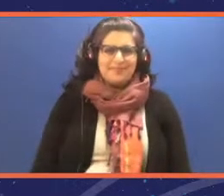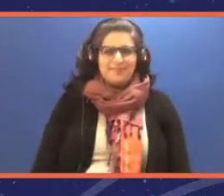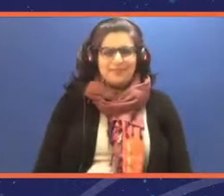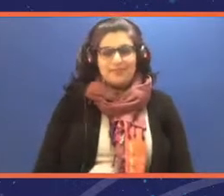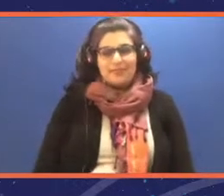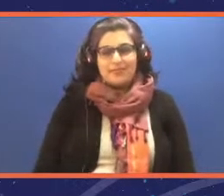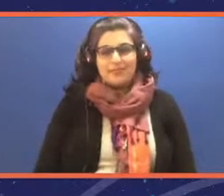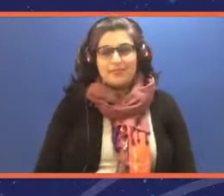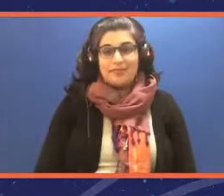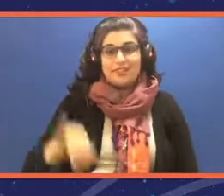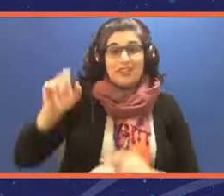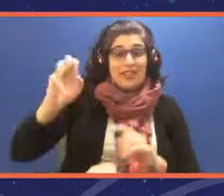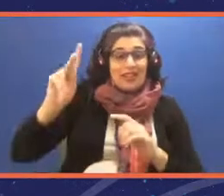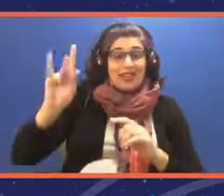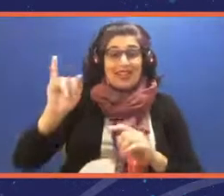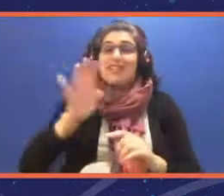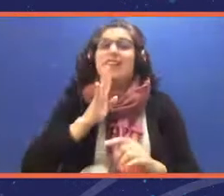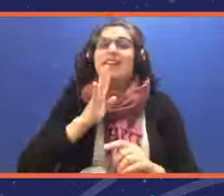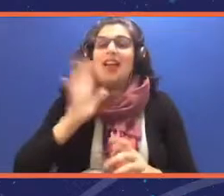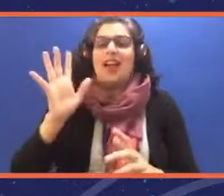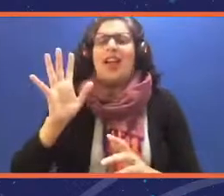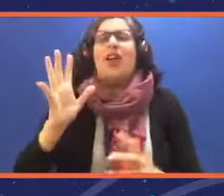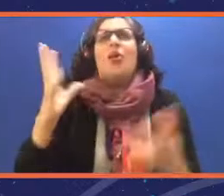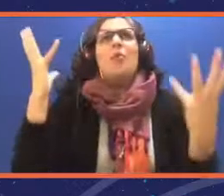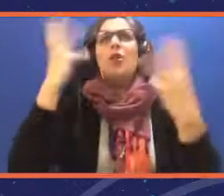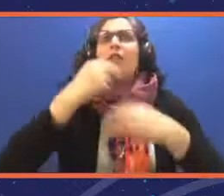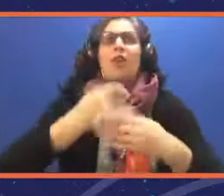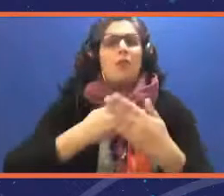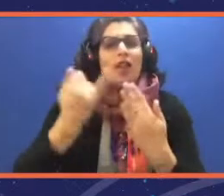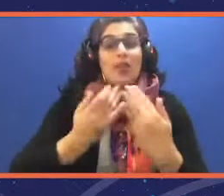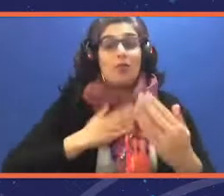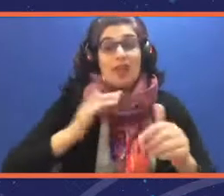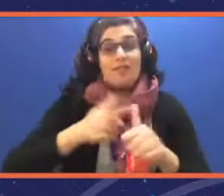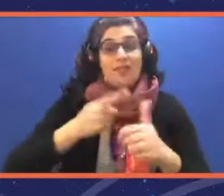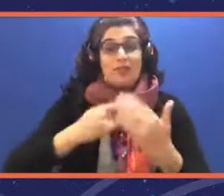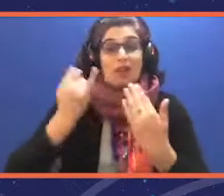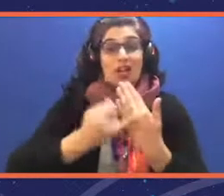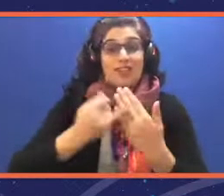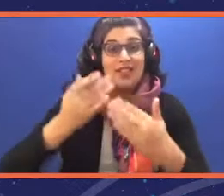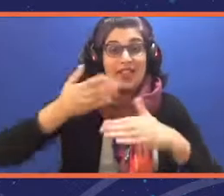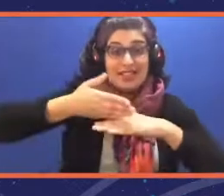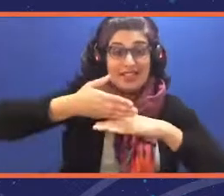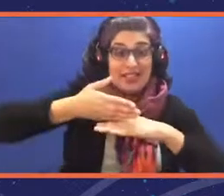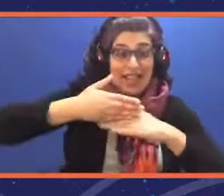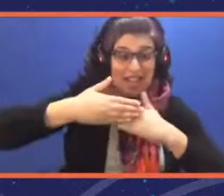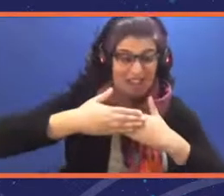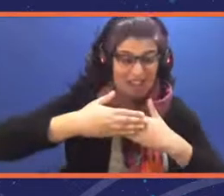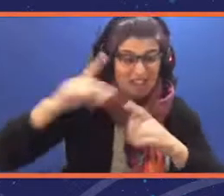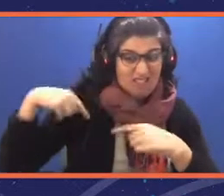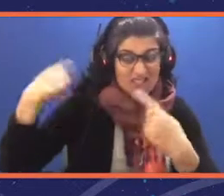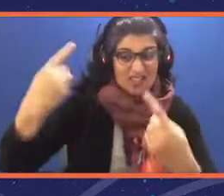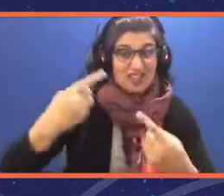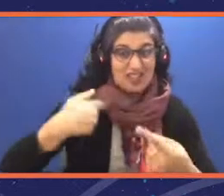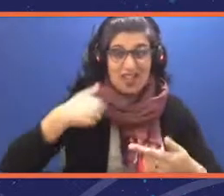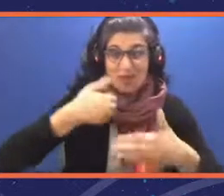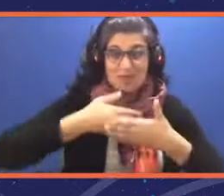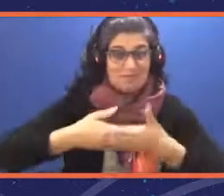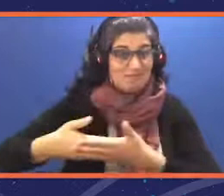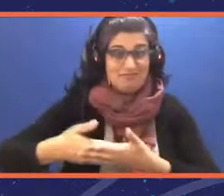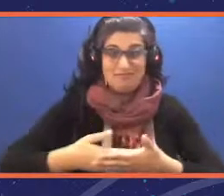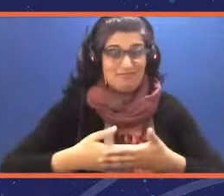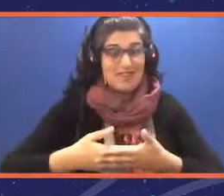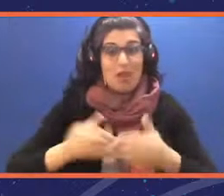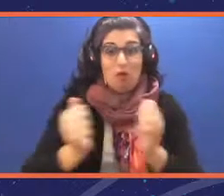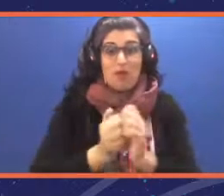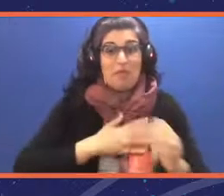It was such a beautiful project to work on. It was my first project since I've had my baby, and it was my first project with my partner in